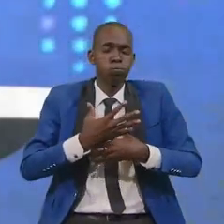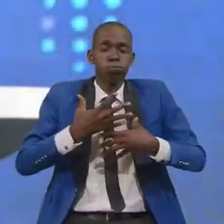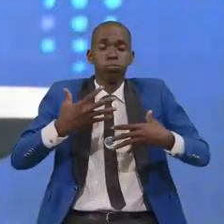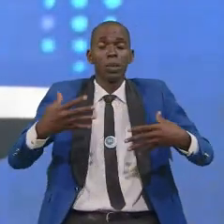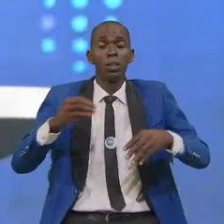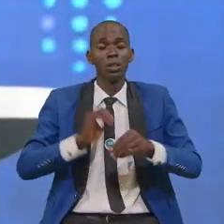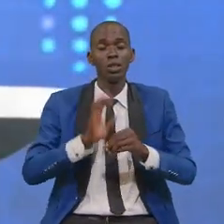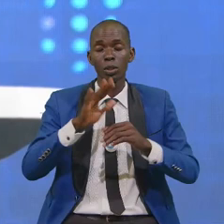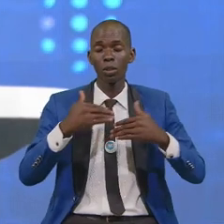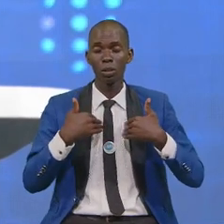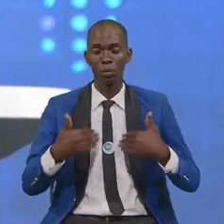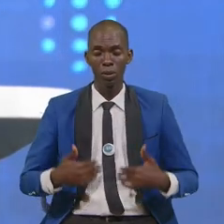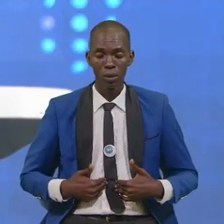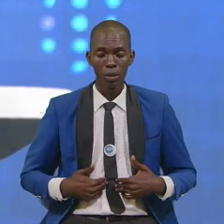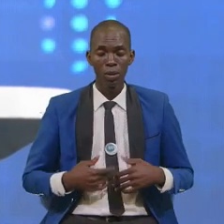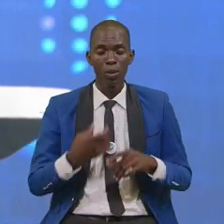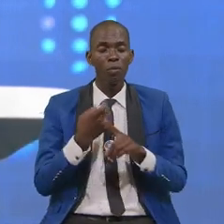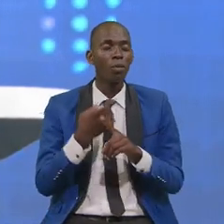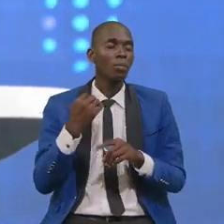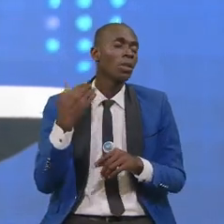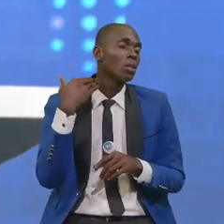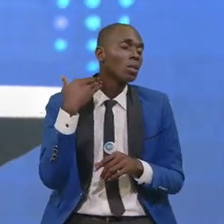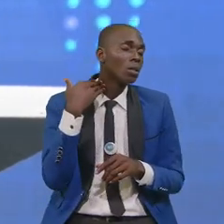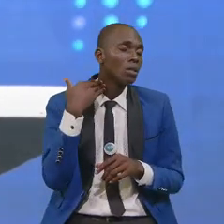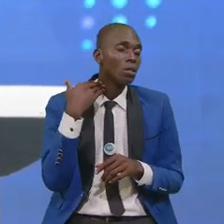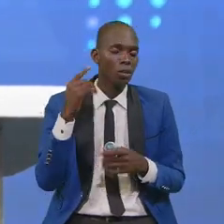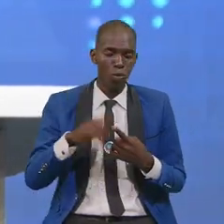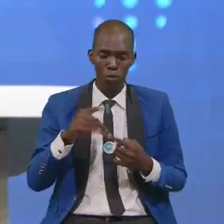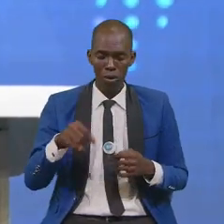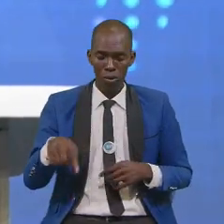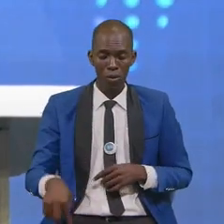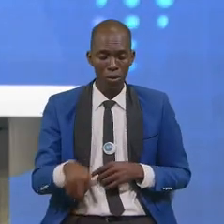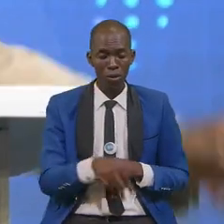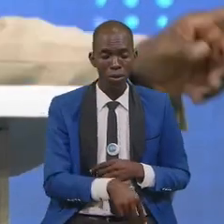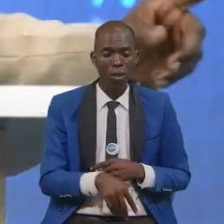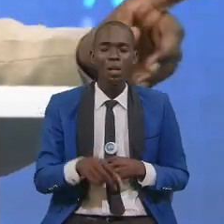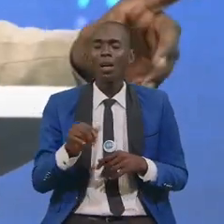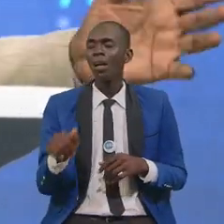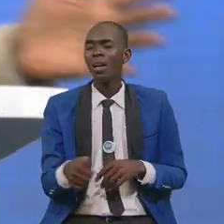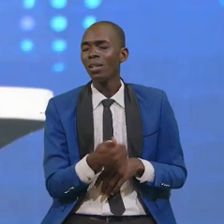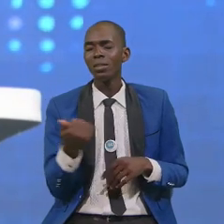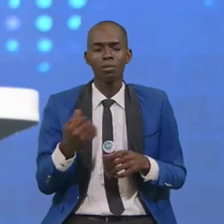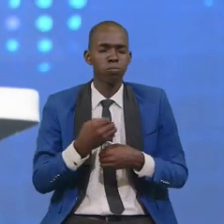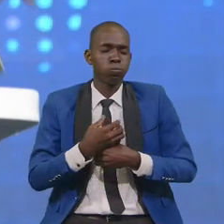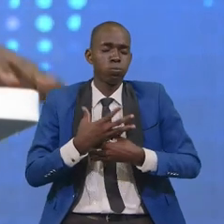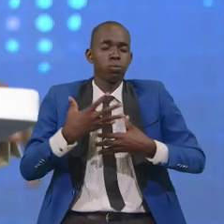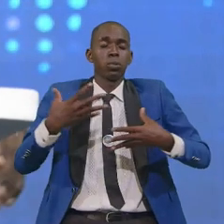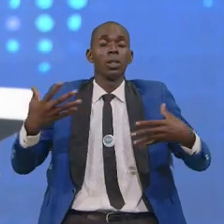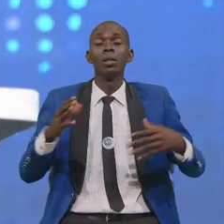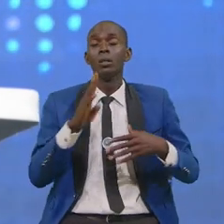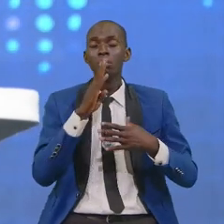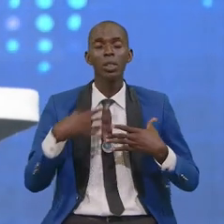body, from the neck to the legs, any swelling, be healed